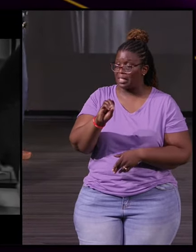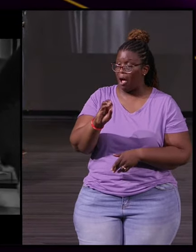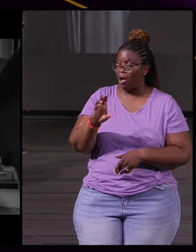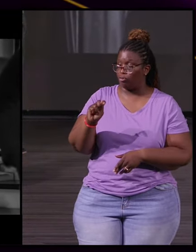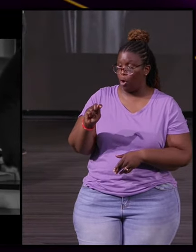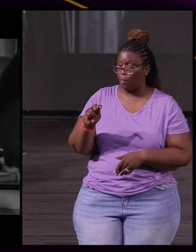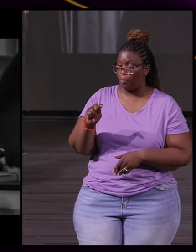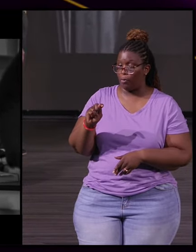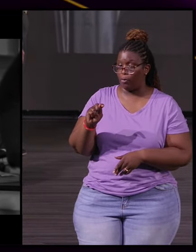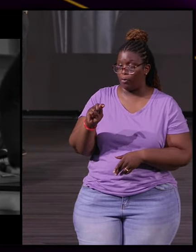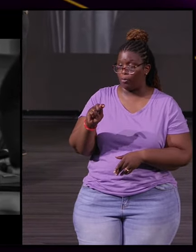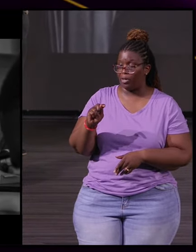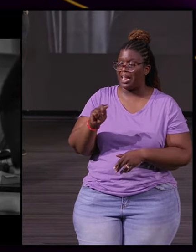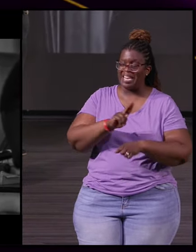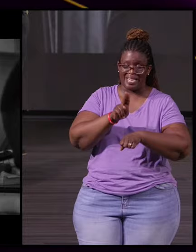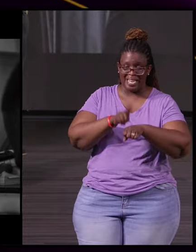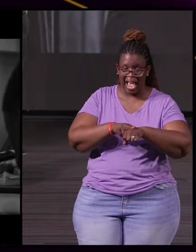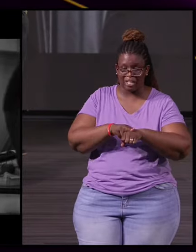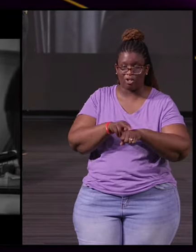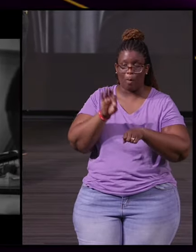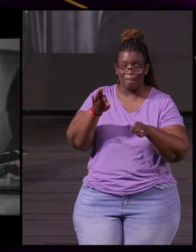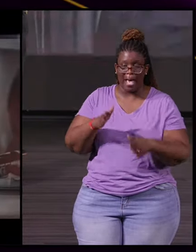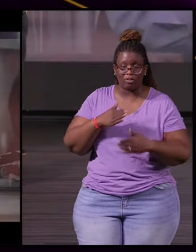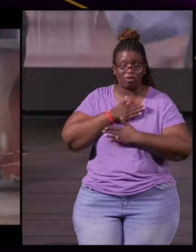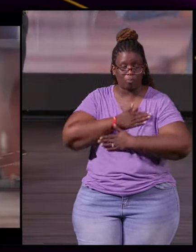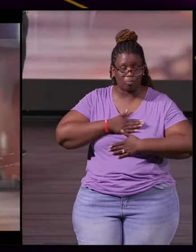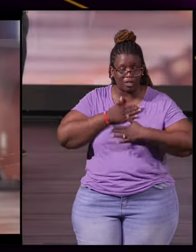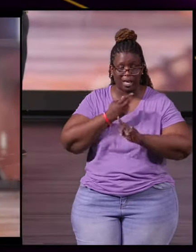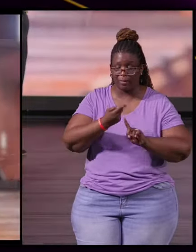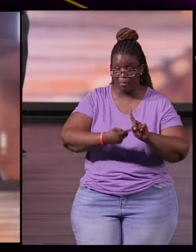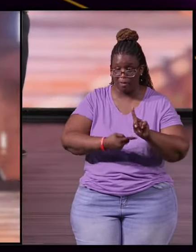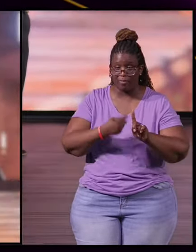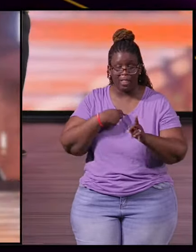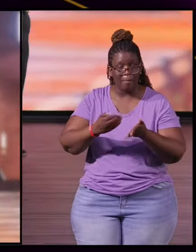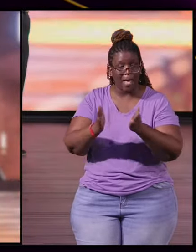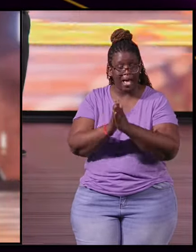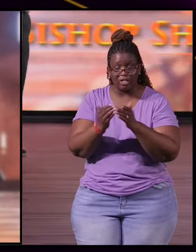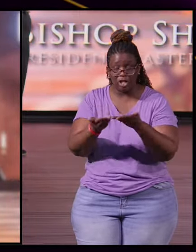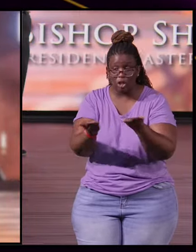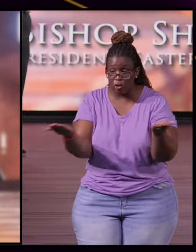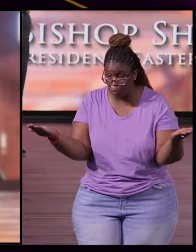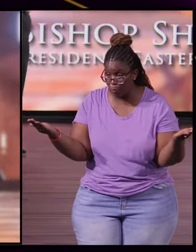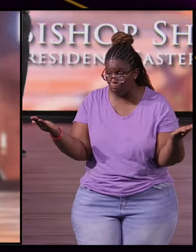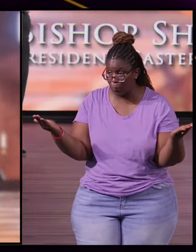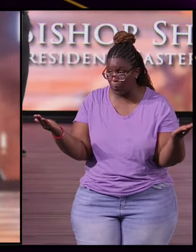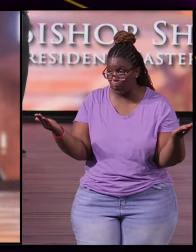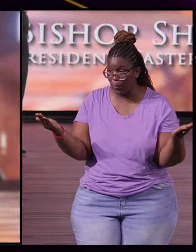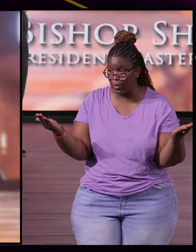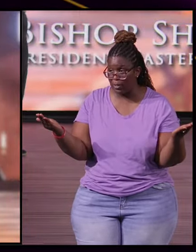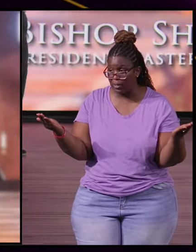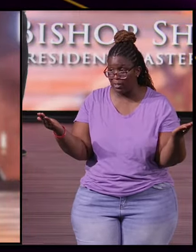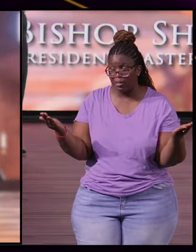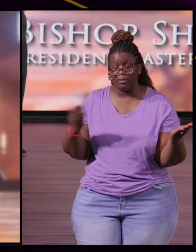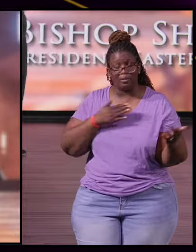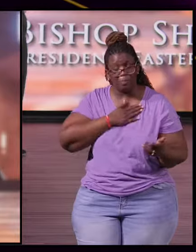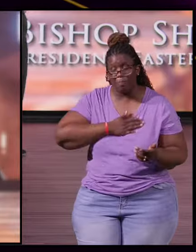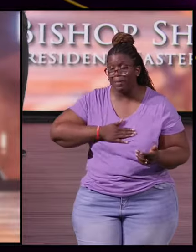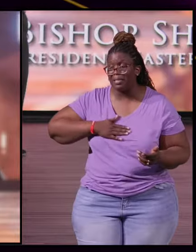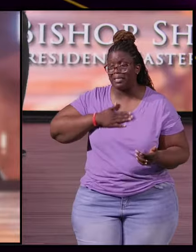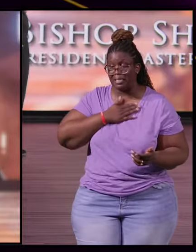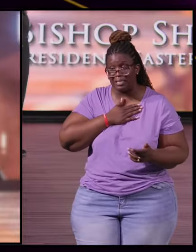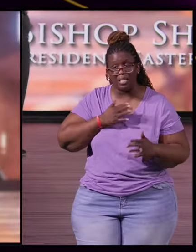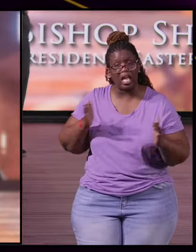October, National Pastors Appreciation Month. And I'm asking you, to be good